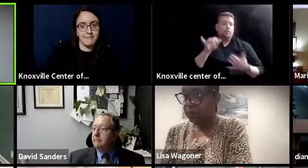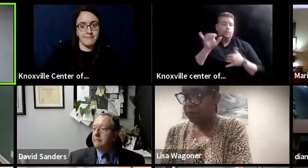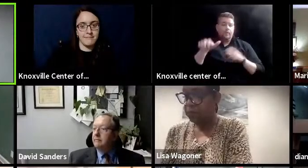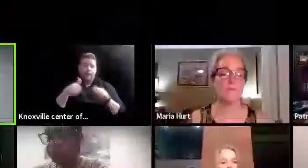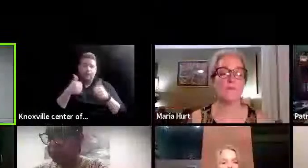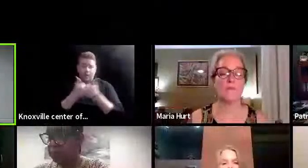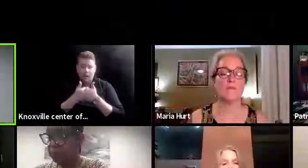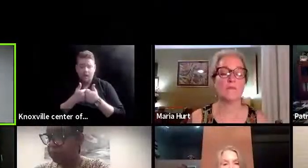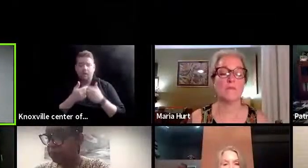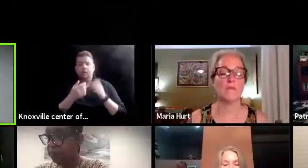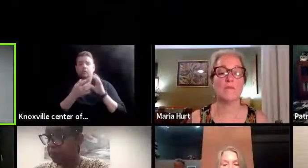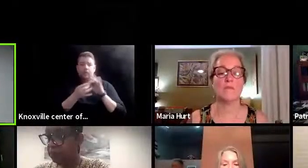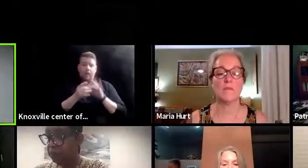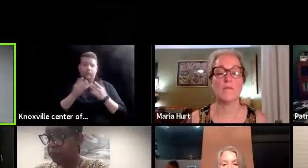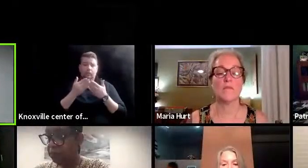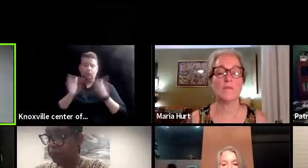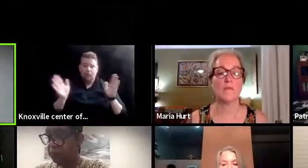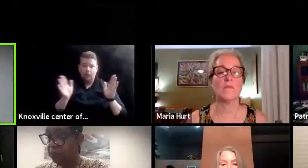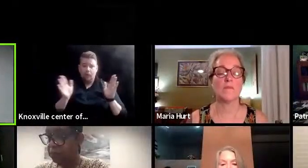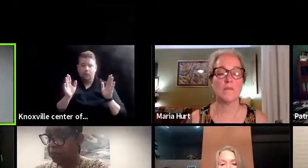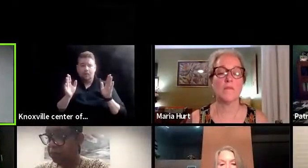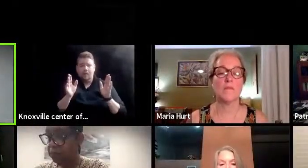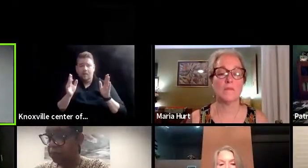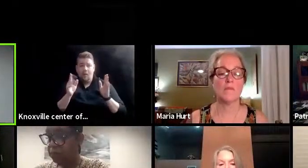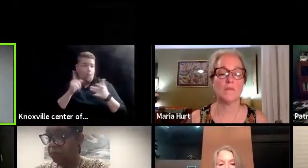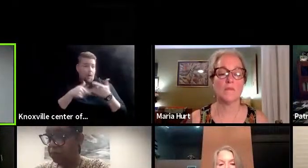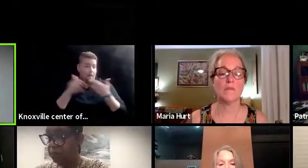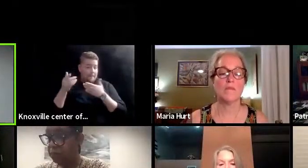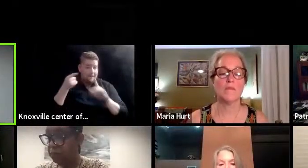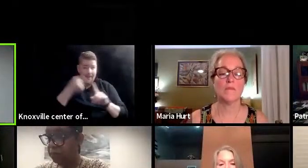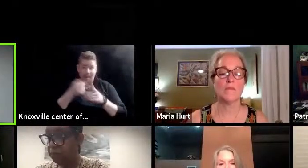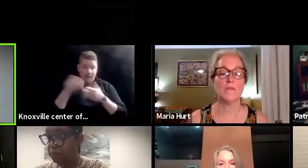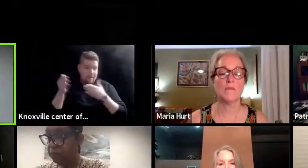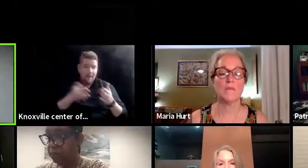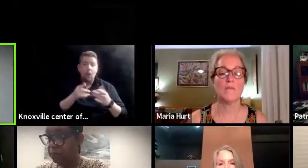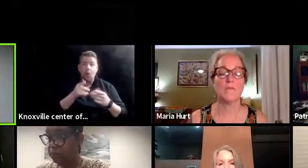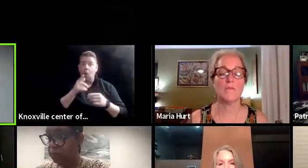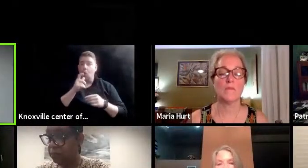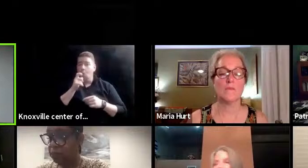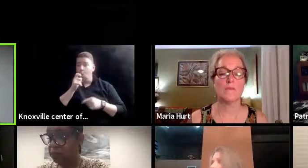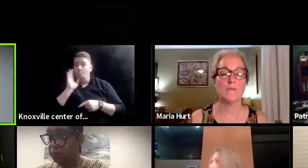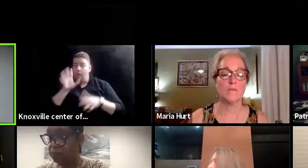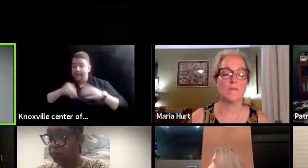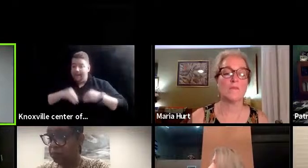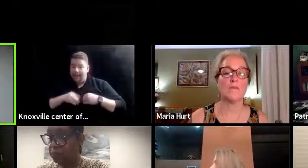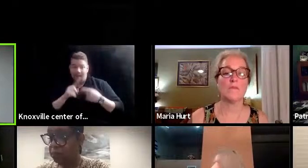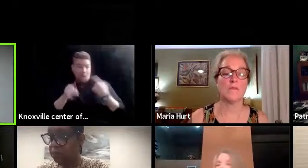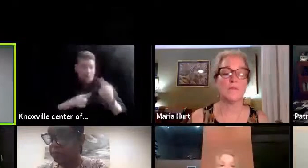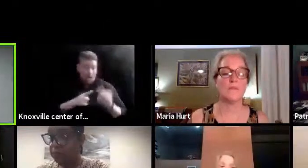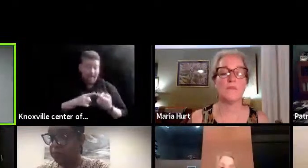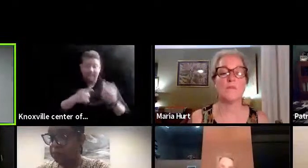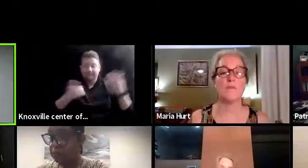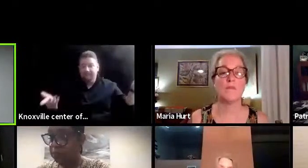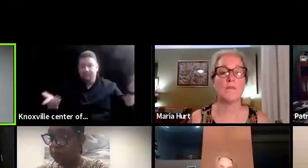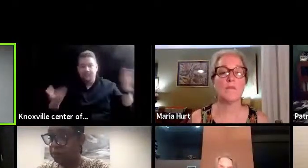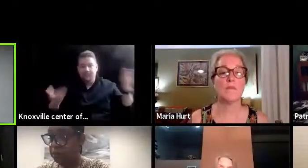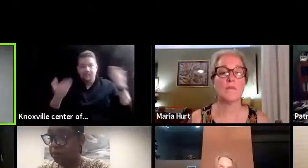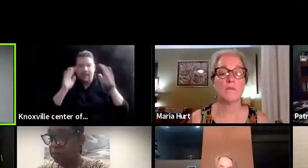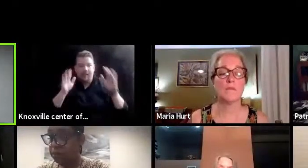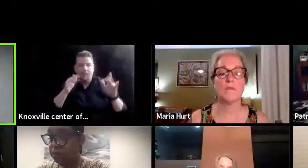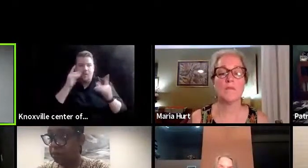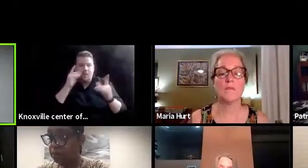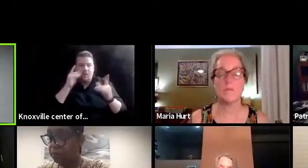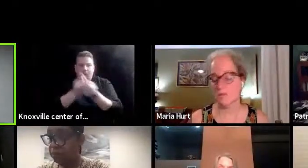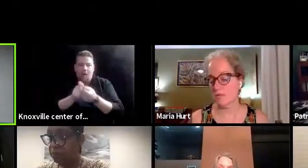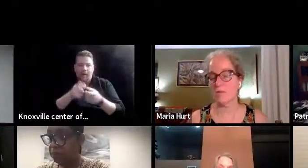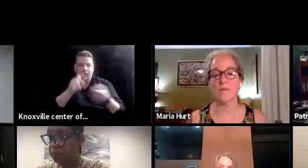talk in general about the vaccines and what they're going to do, but who's going to get what when is a moving target,